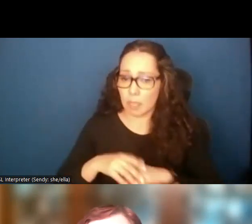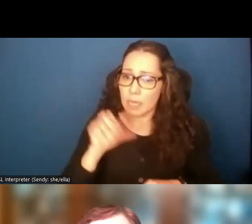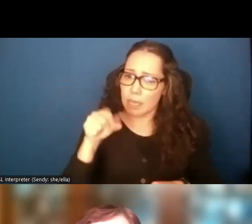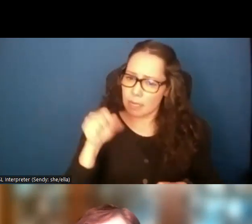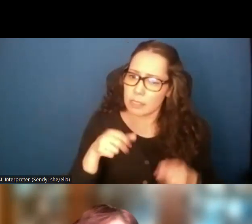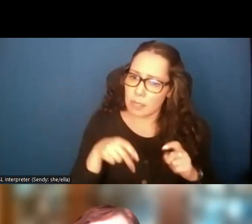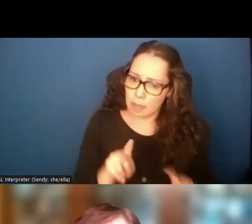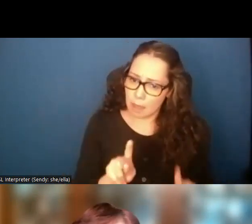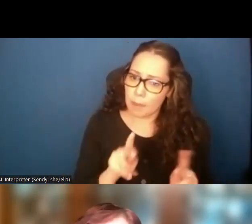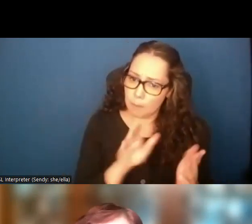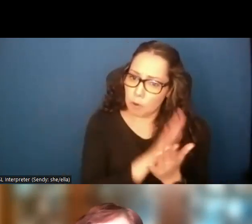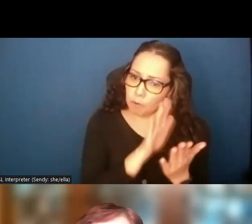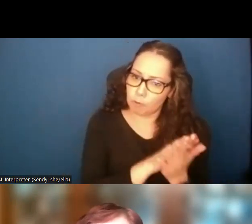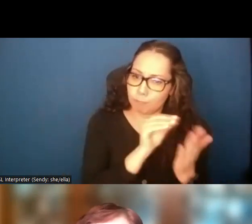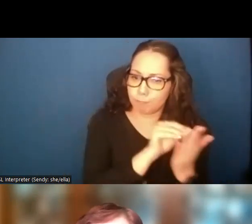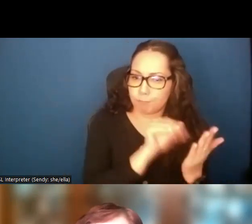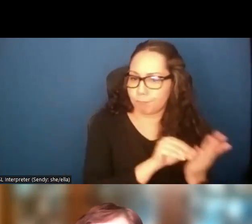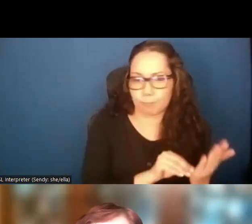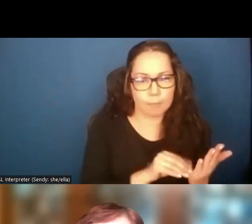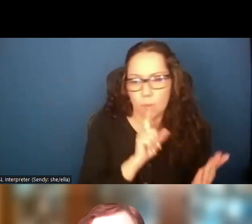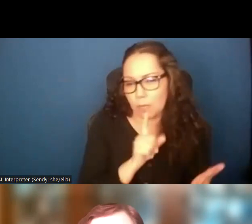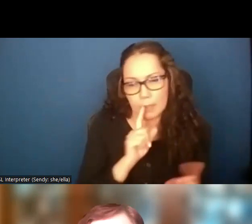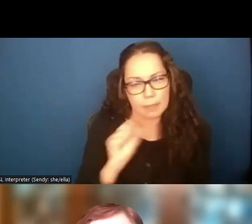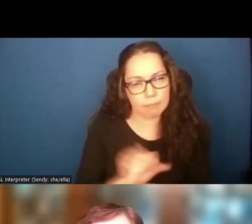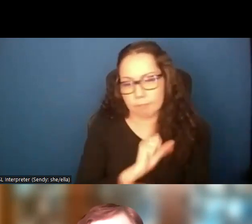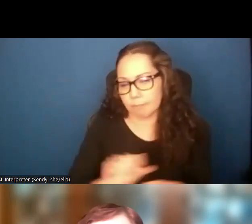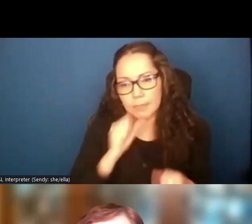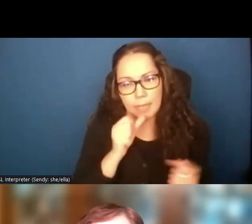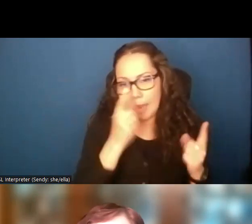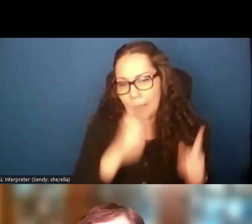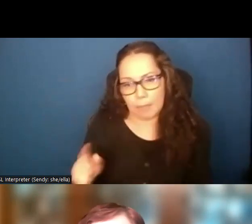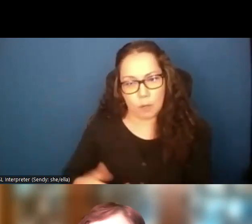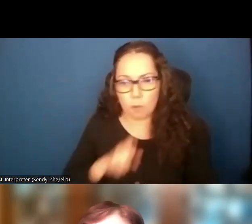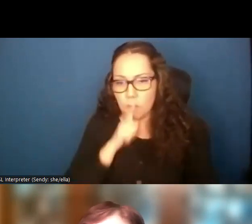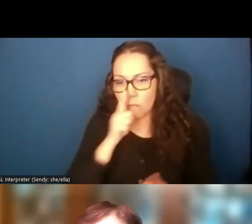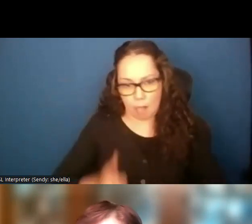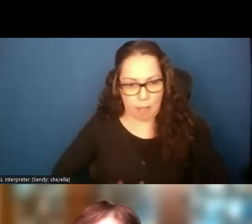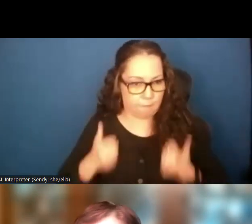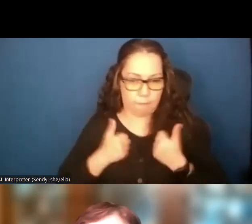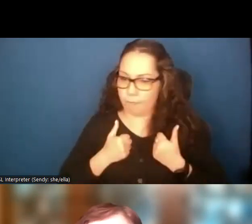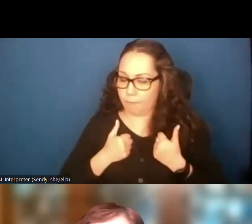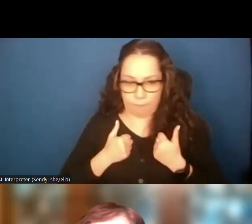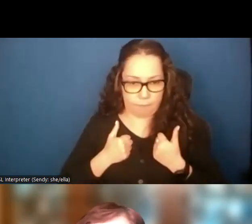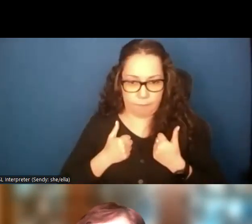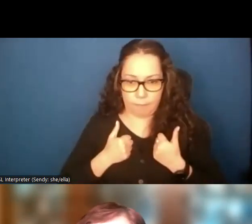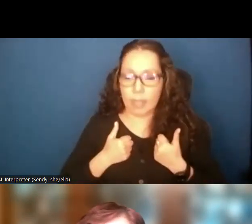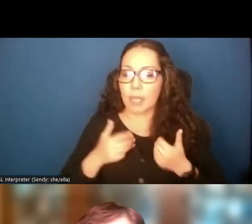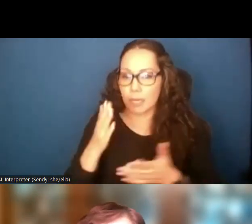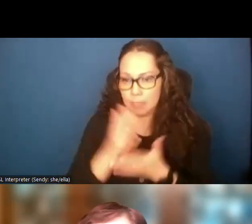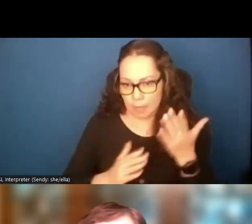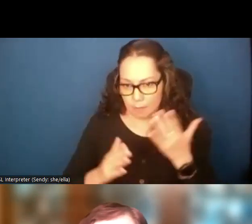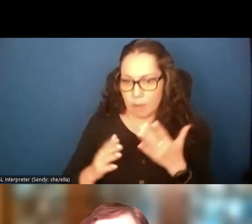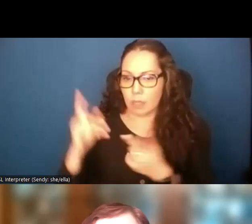they really weren't happening in real life. So I think that's where some of the questions and the